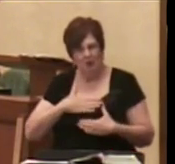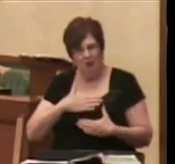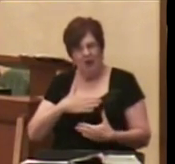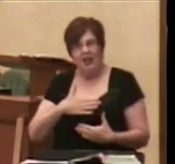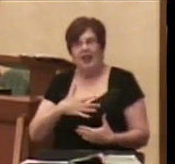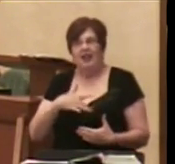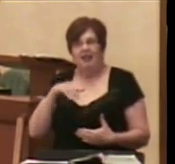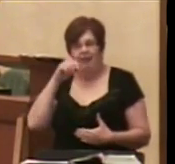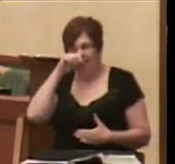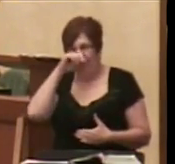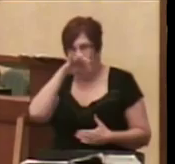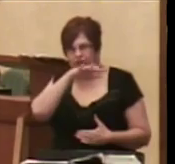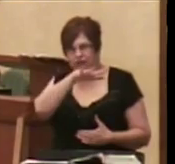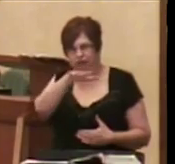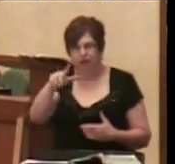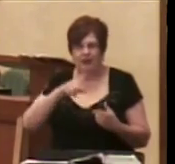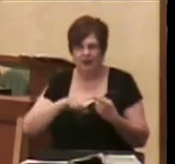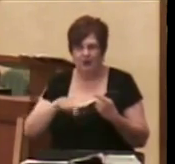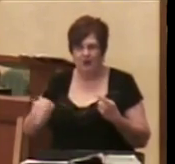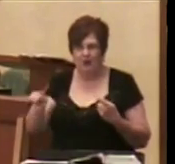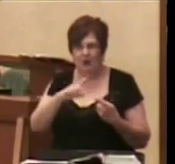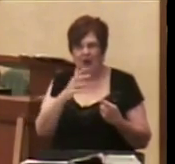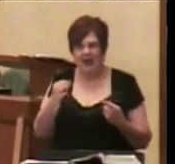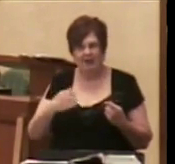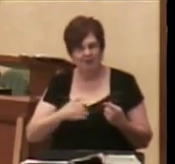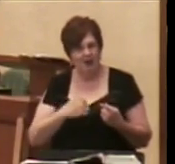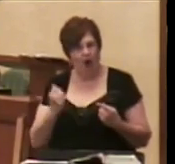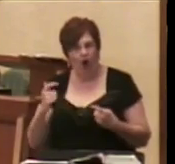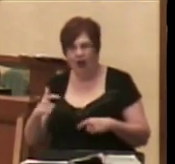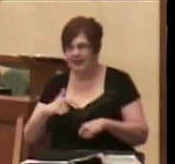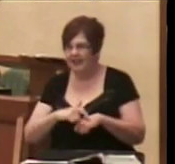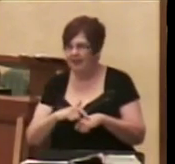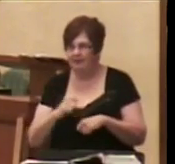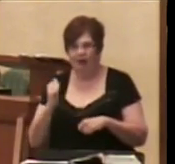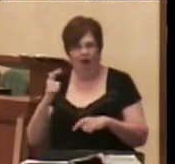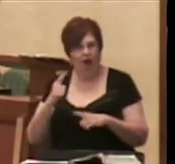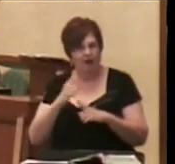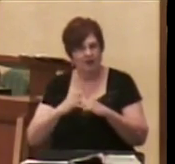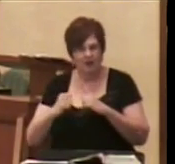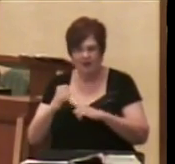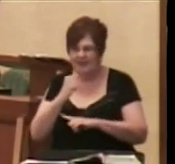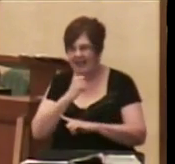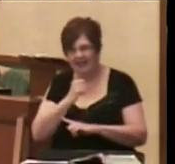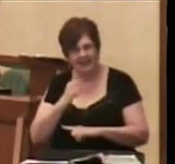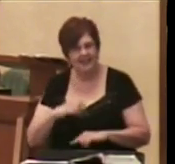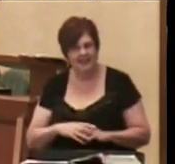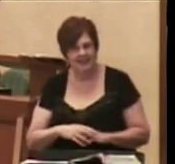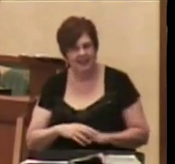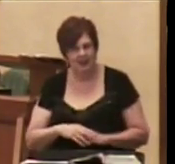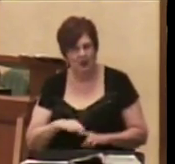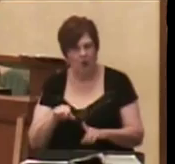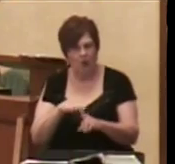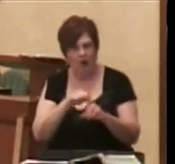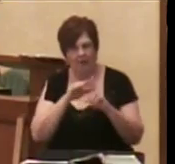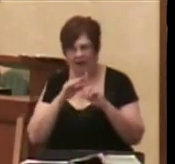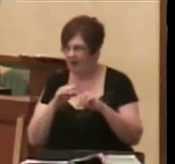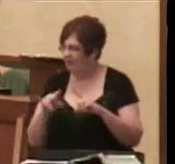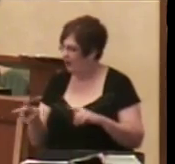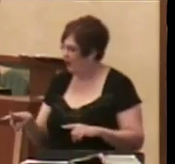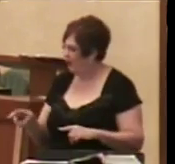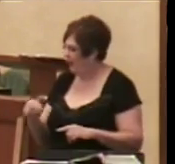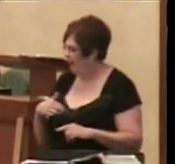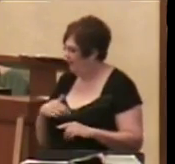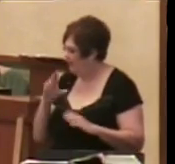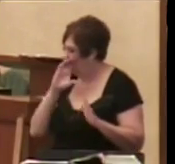breathe life into you and me in all times and in all circumstances. So as a reminder, if you look over here, I've got